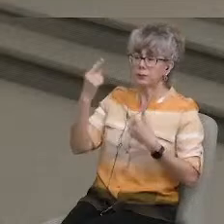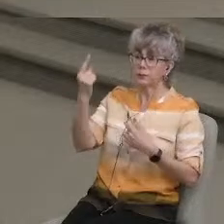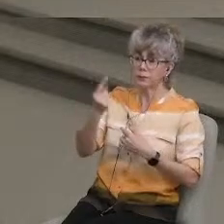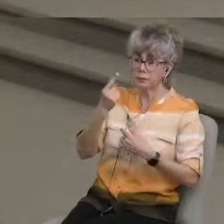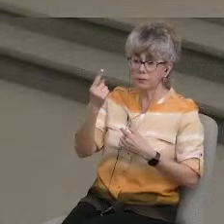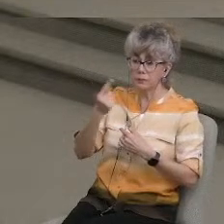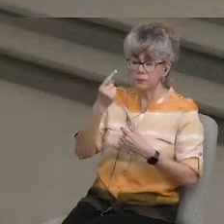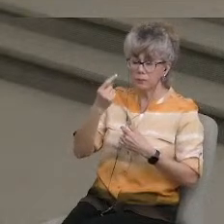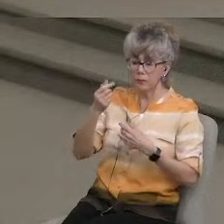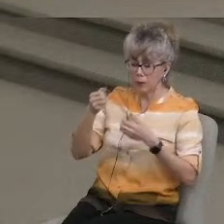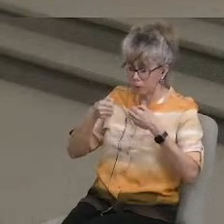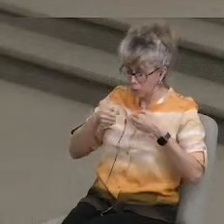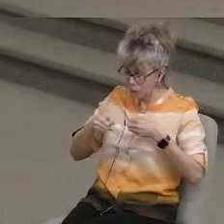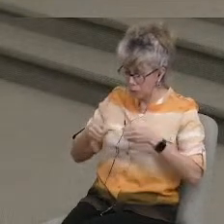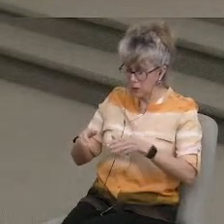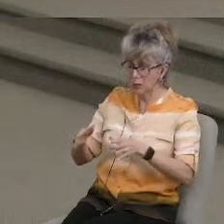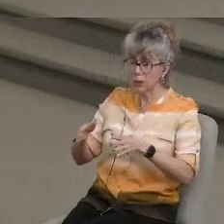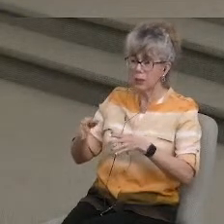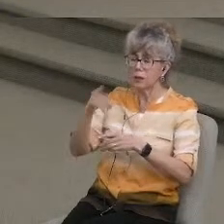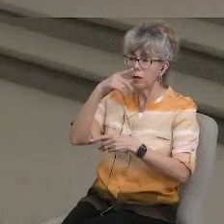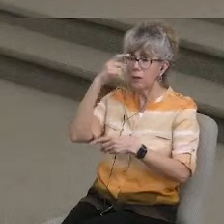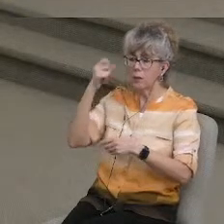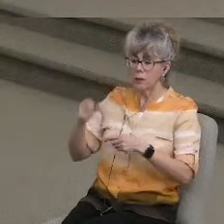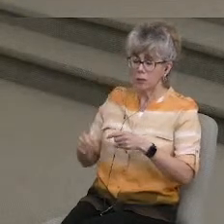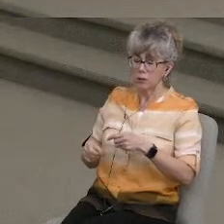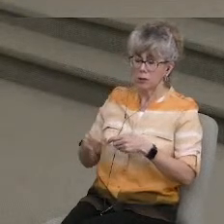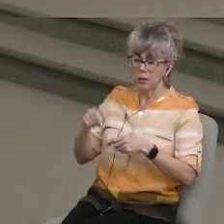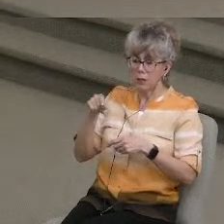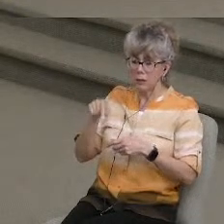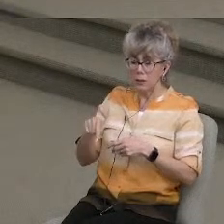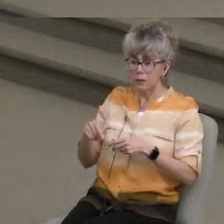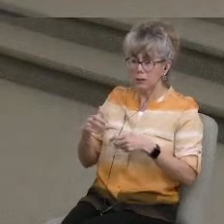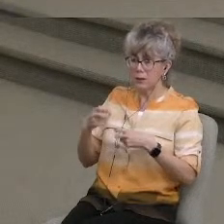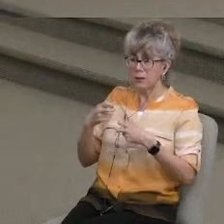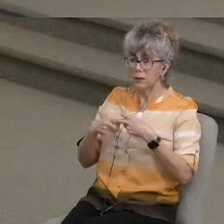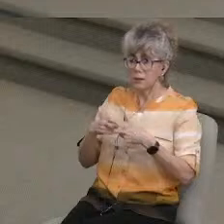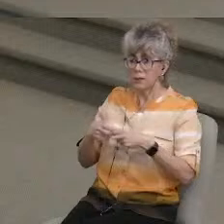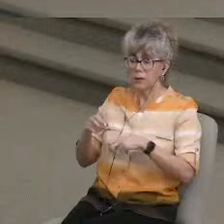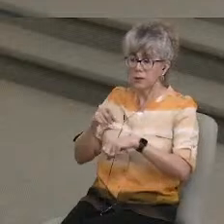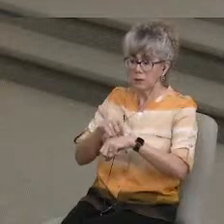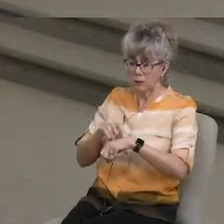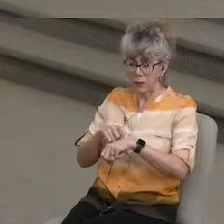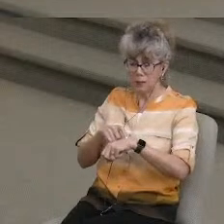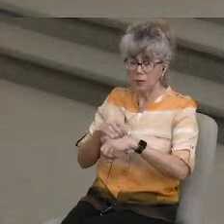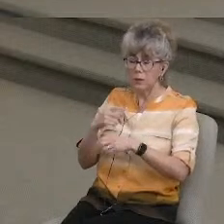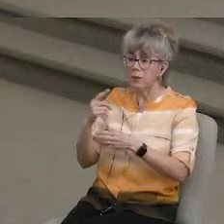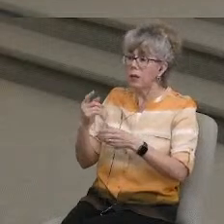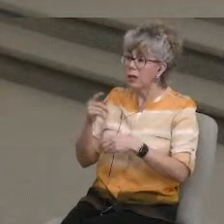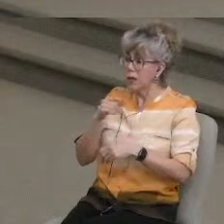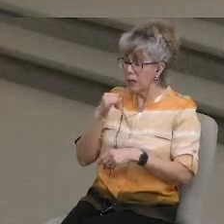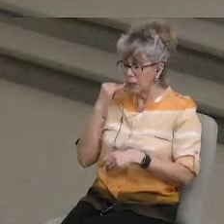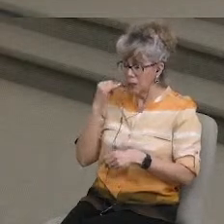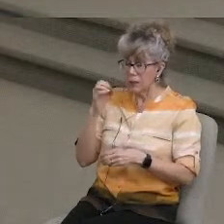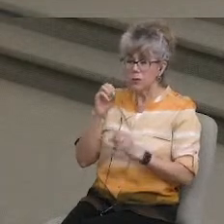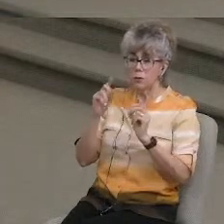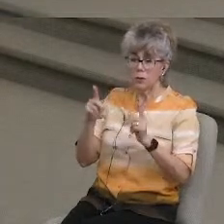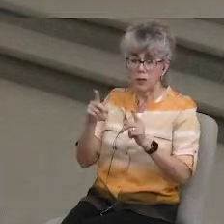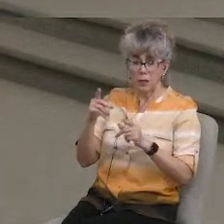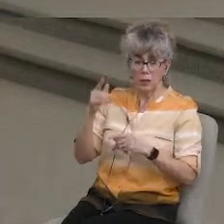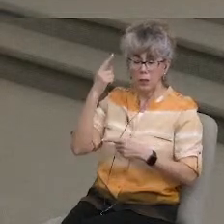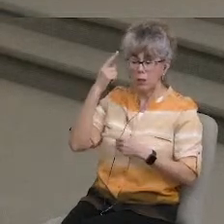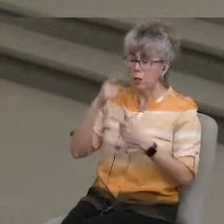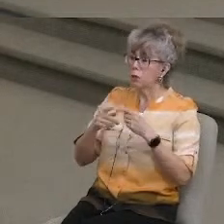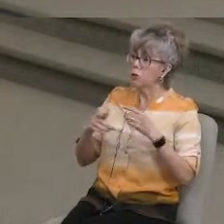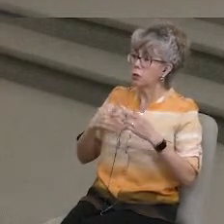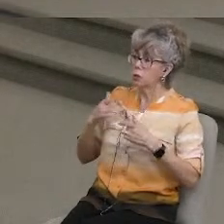very difficult, painful times, then it's okay for us to feel that too. It